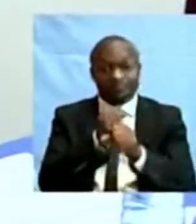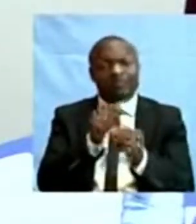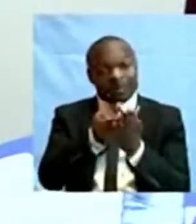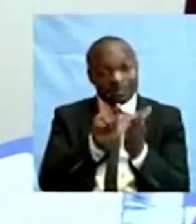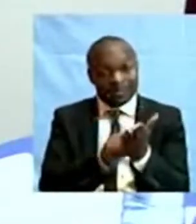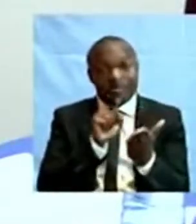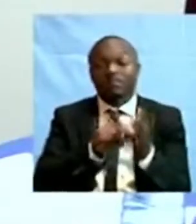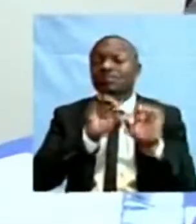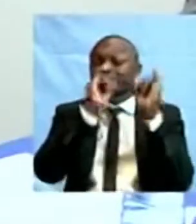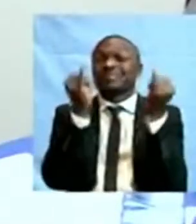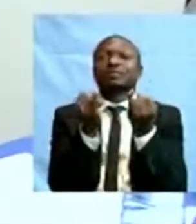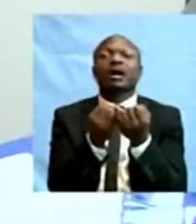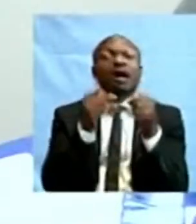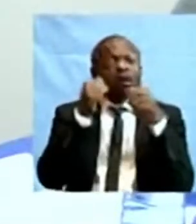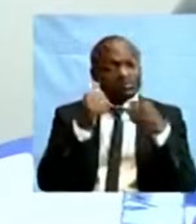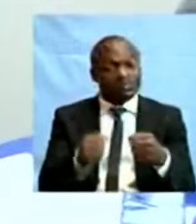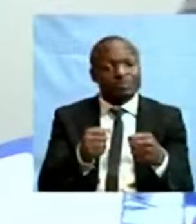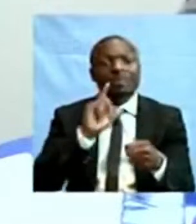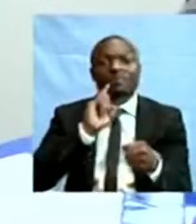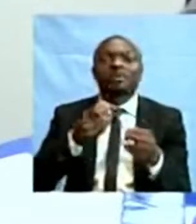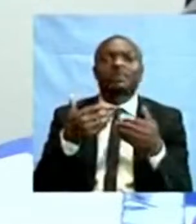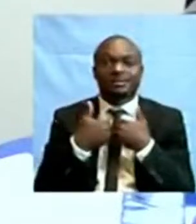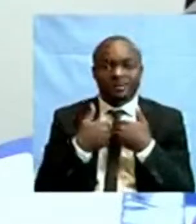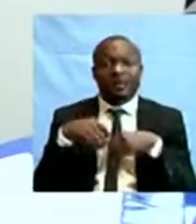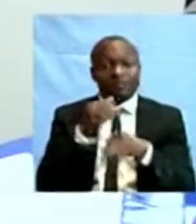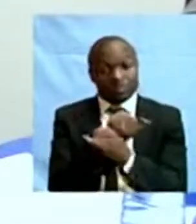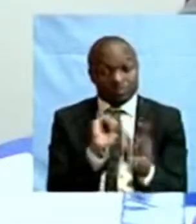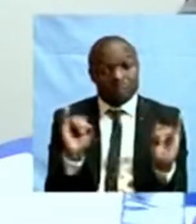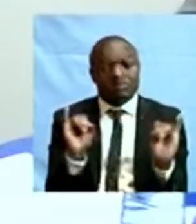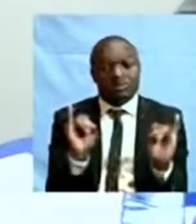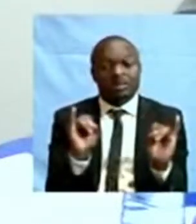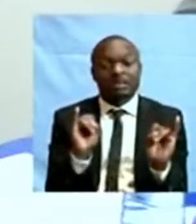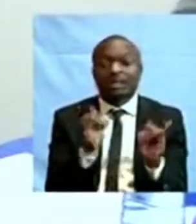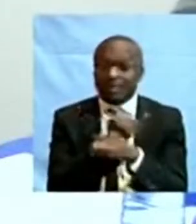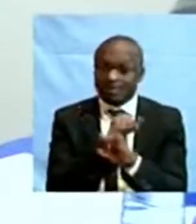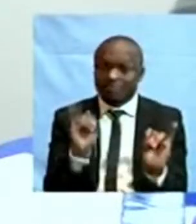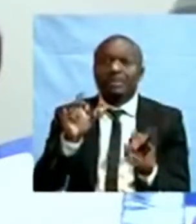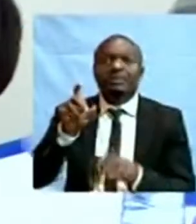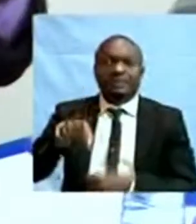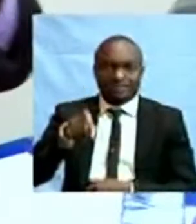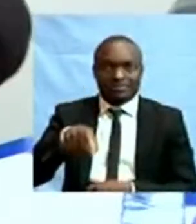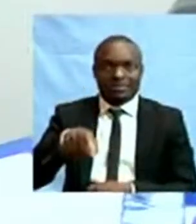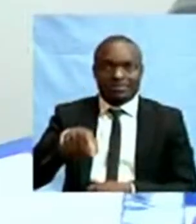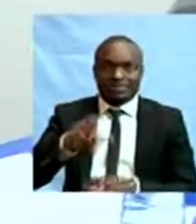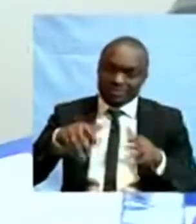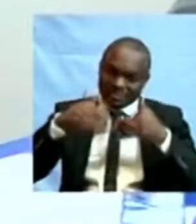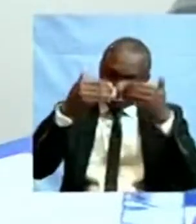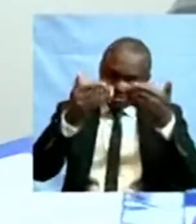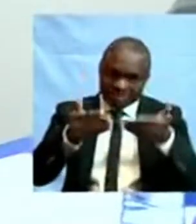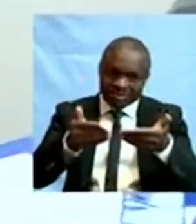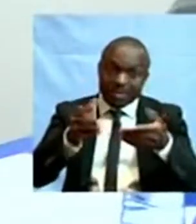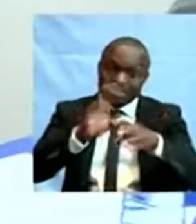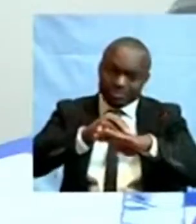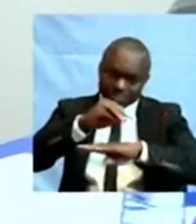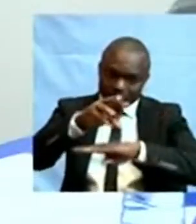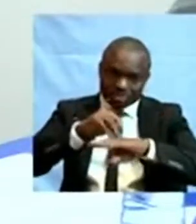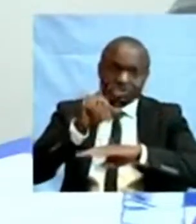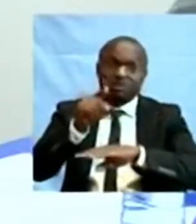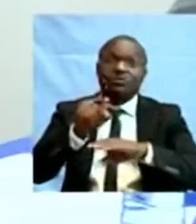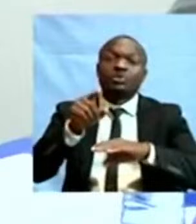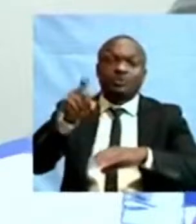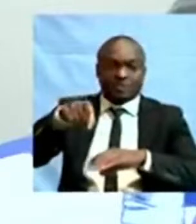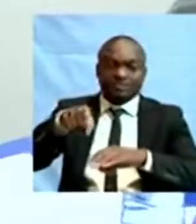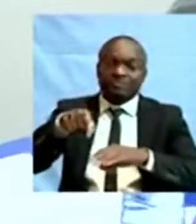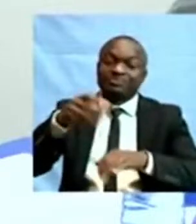even stronger, we need to make sure it has the autonomy and the independence it needs to give you the advice that you need. We'll